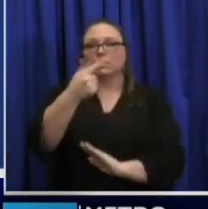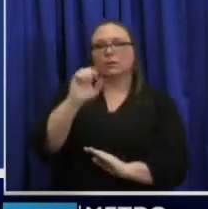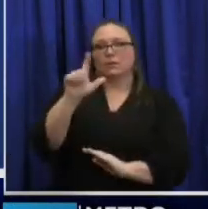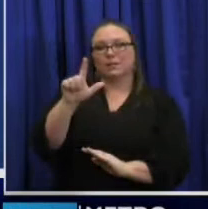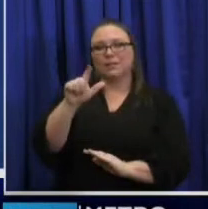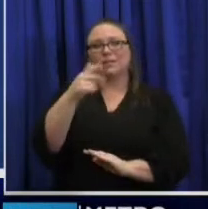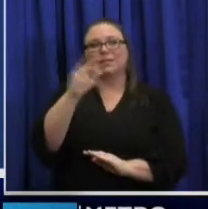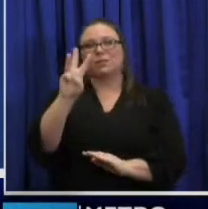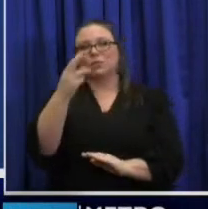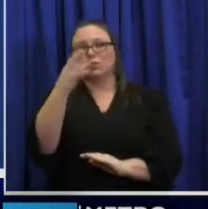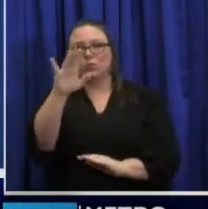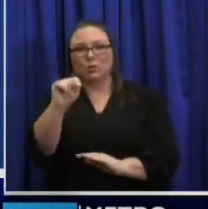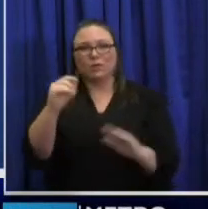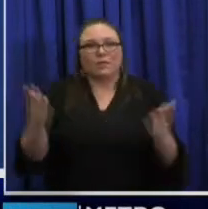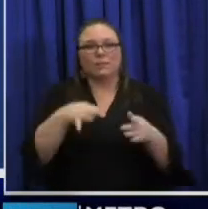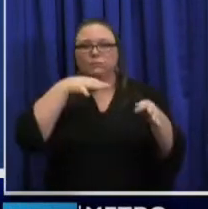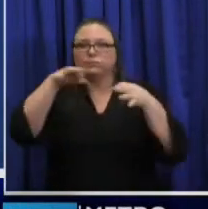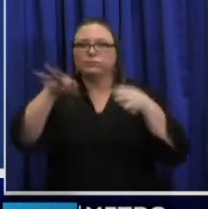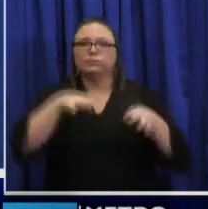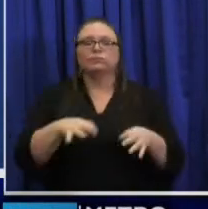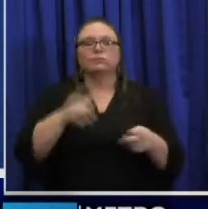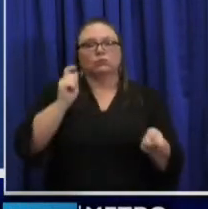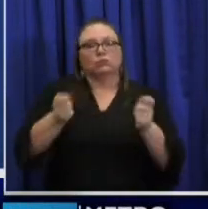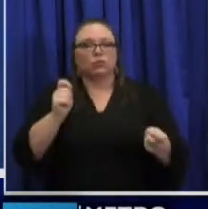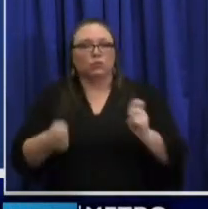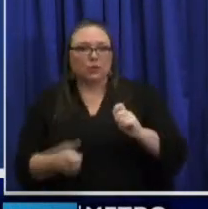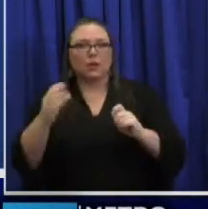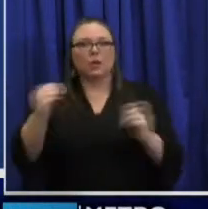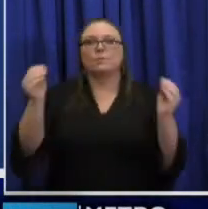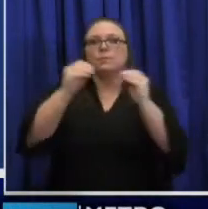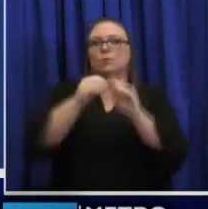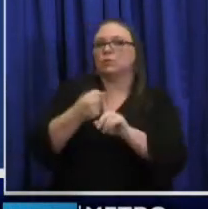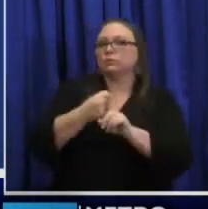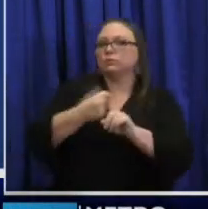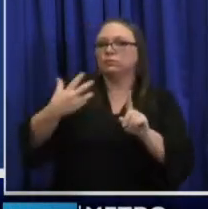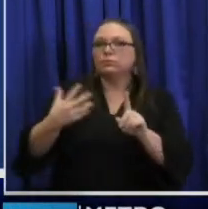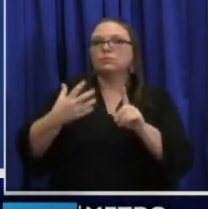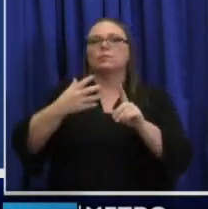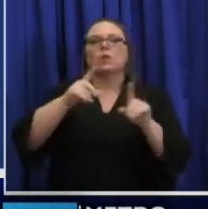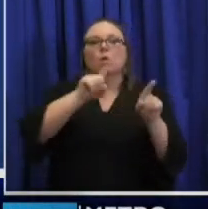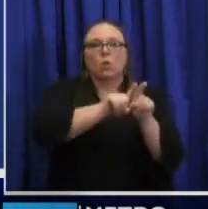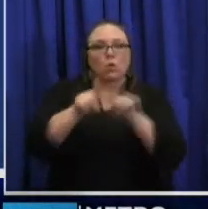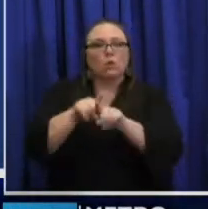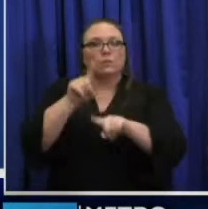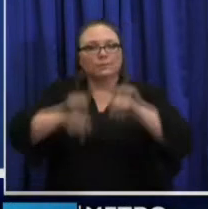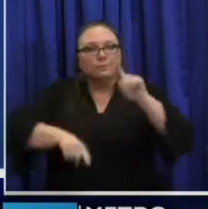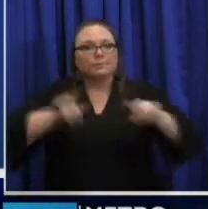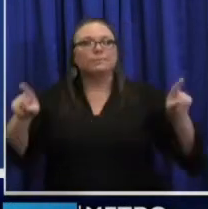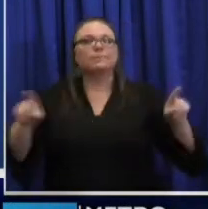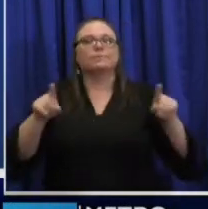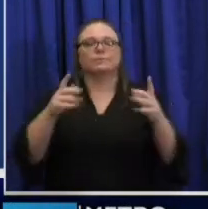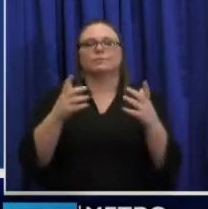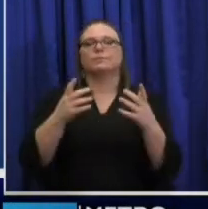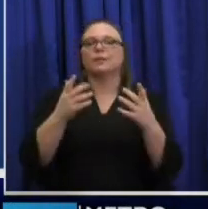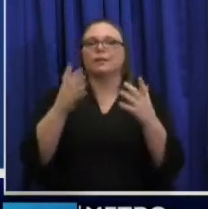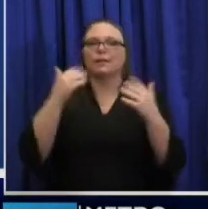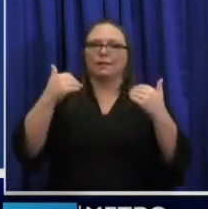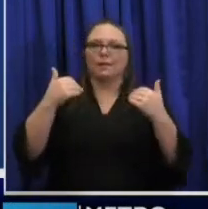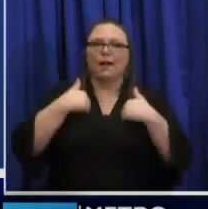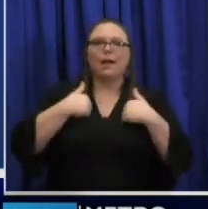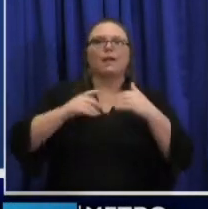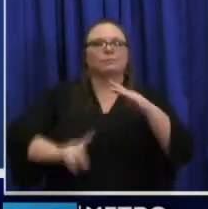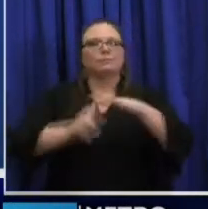morning to discuss this exciting change in more detail, as well as the different variants of COVID-19 that have